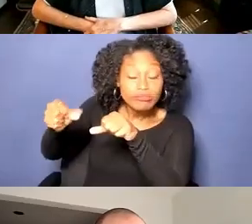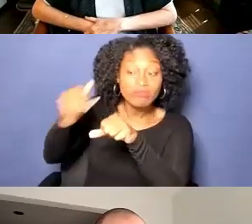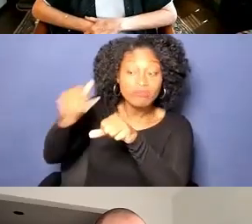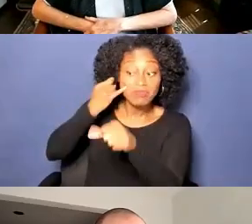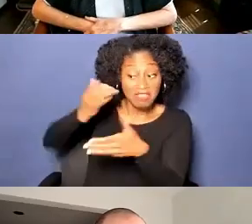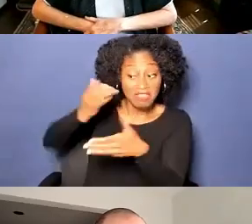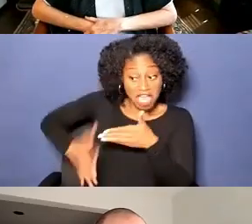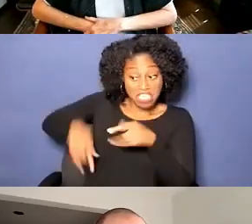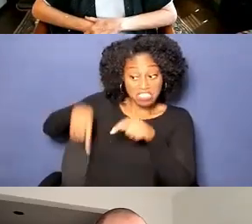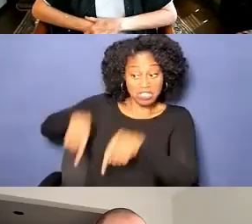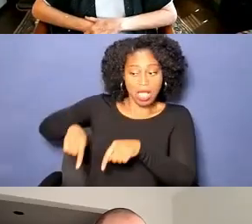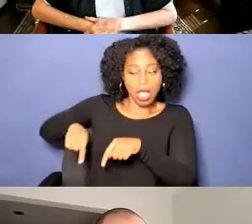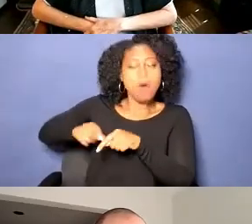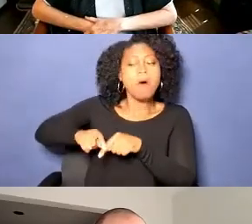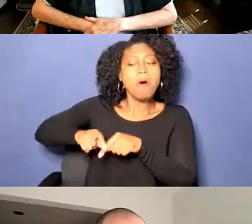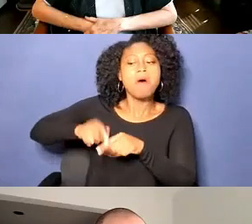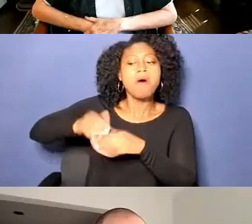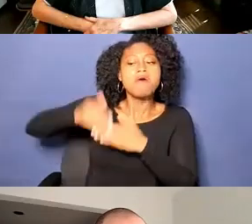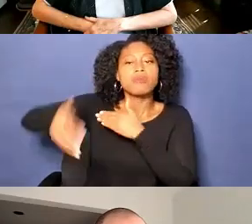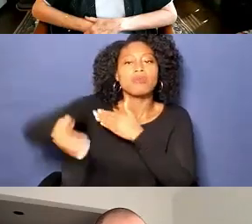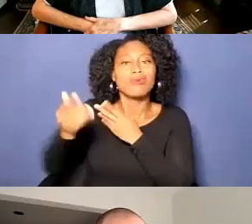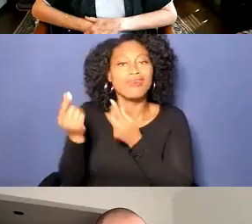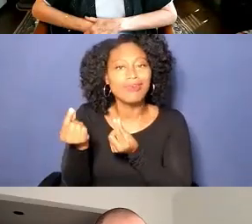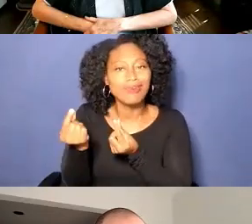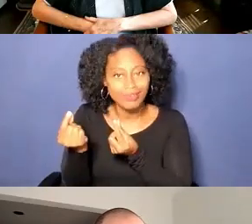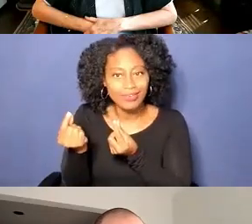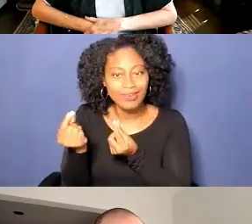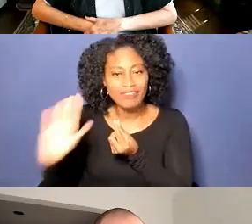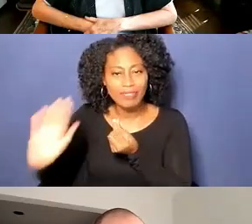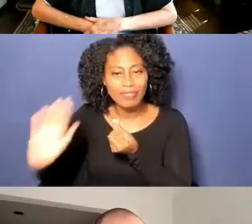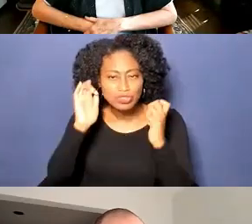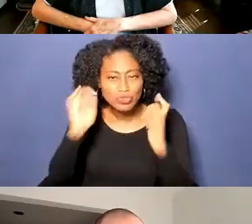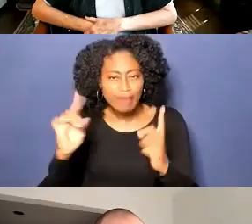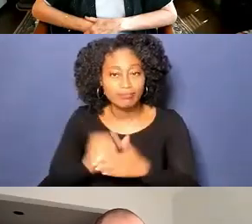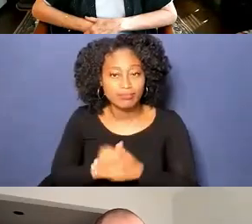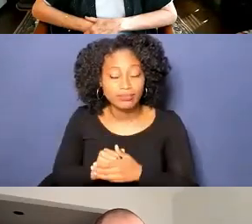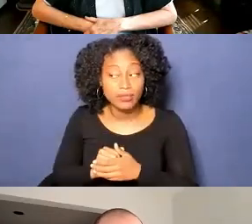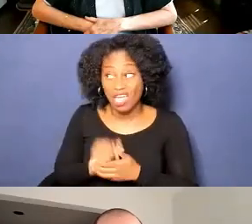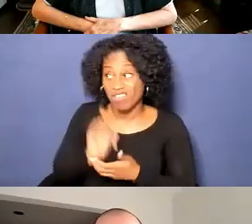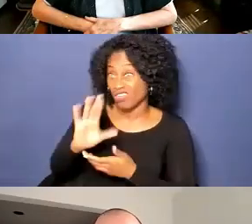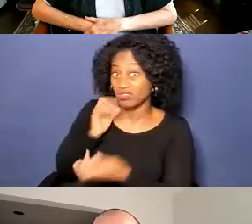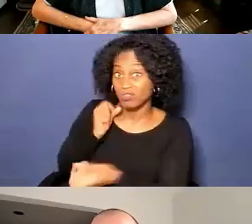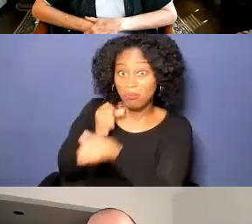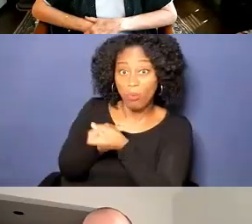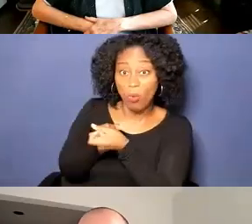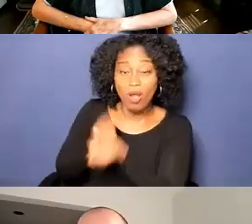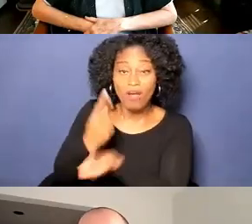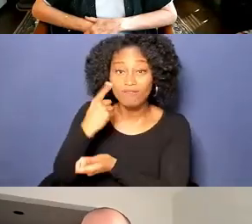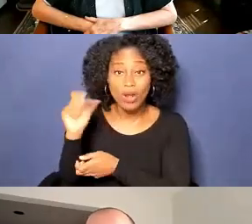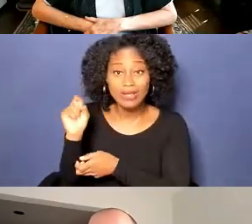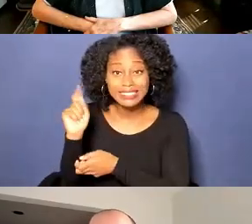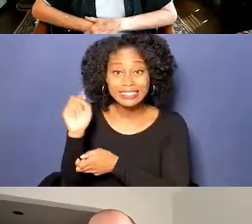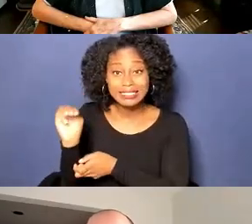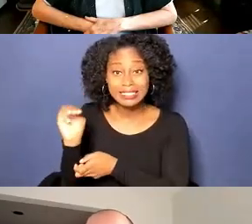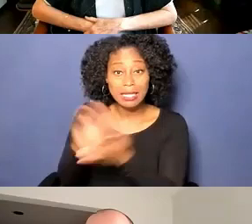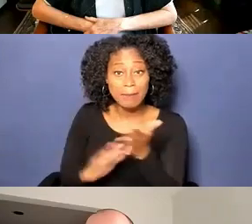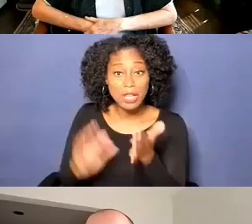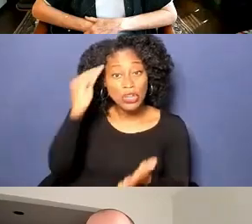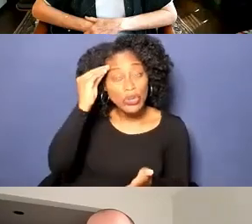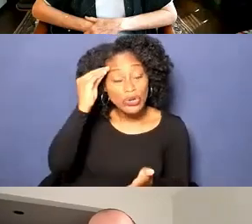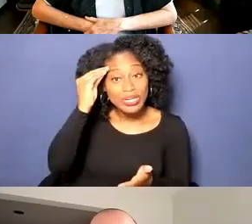that, their education, and what kind of support do they get for STEM learning when they're